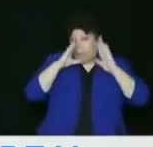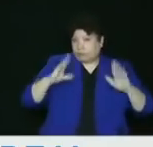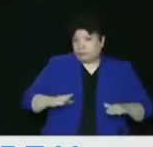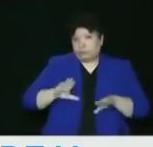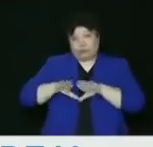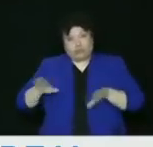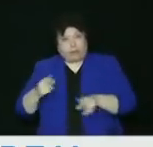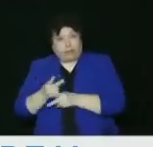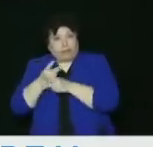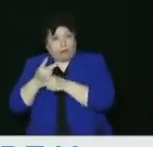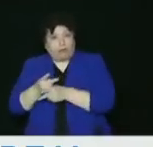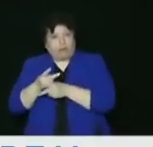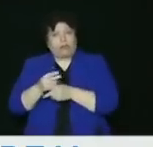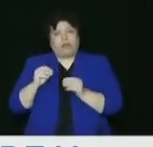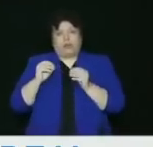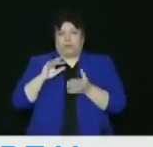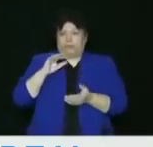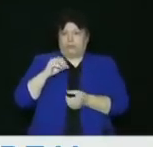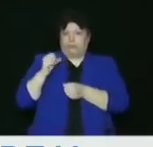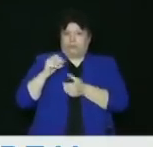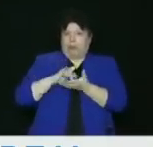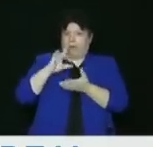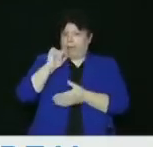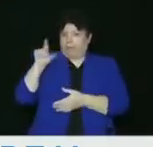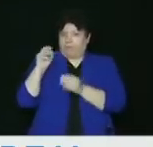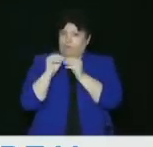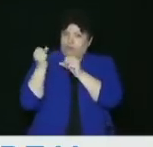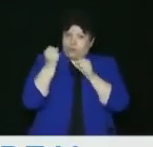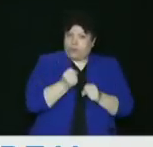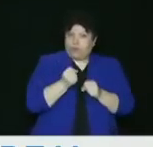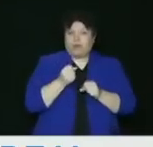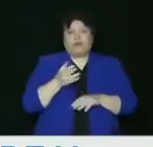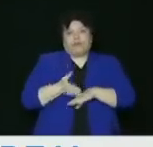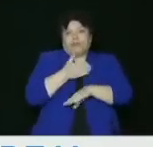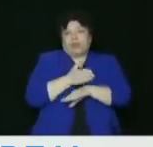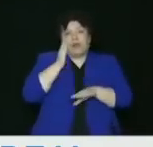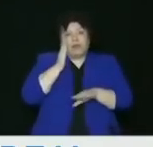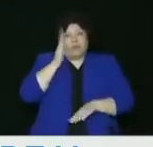stronger middle class, and a better, more prosperous future for everyone.